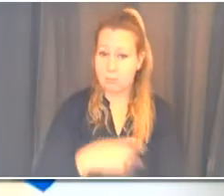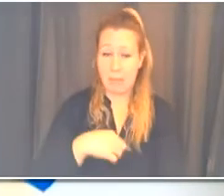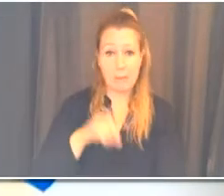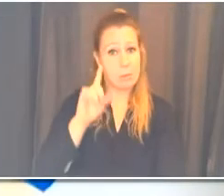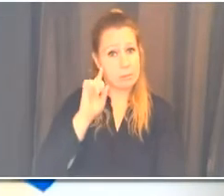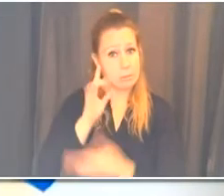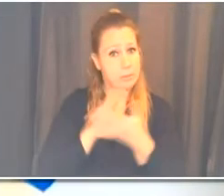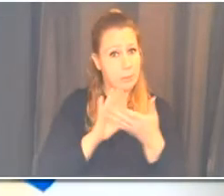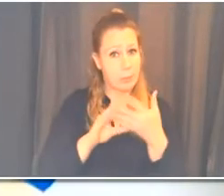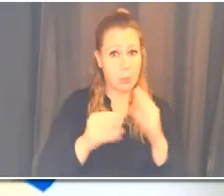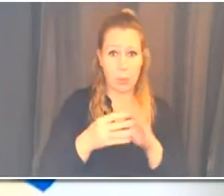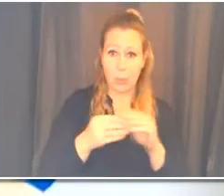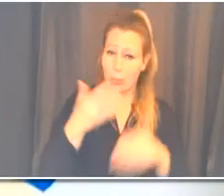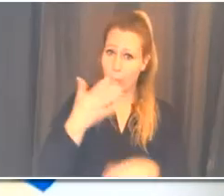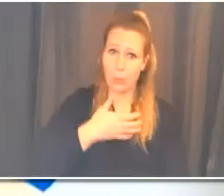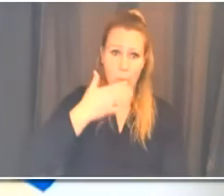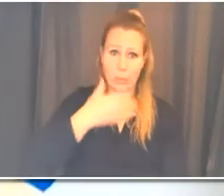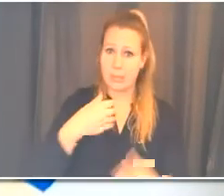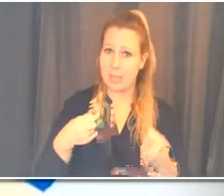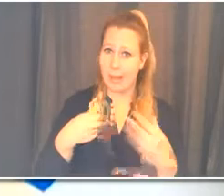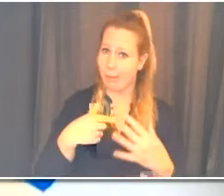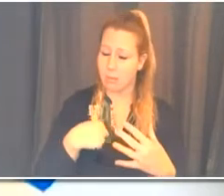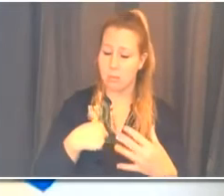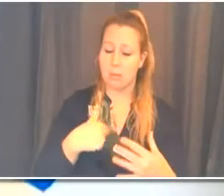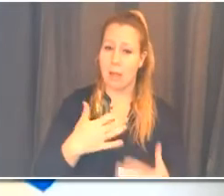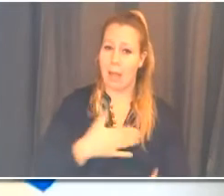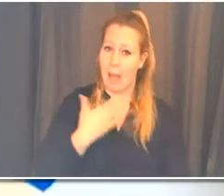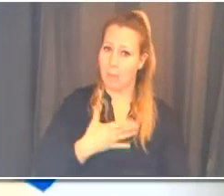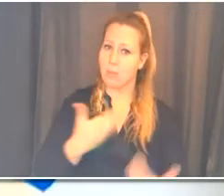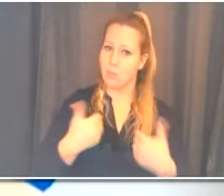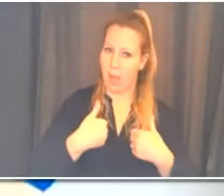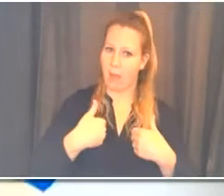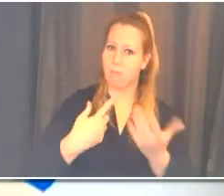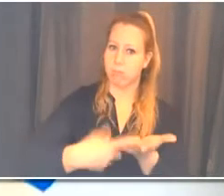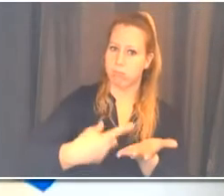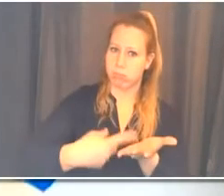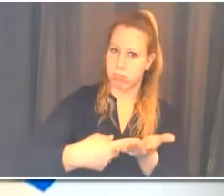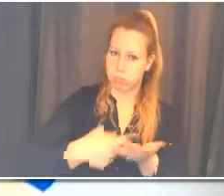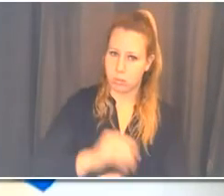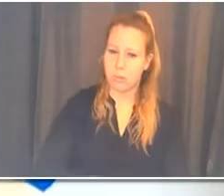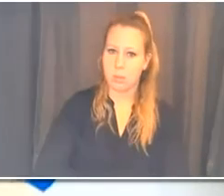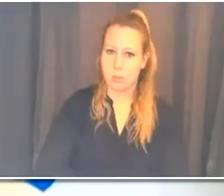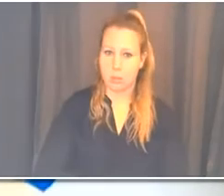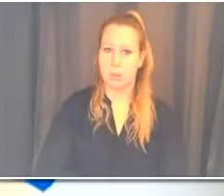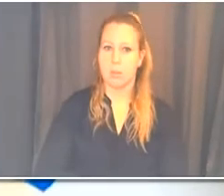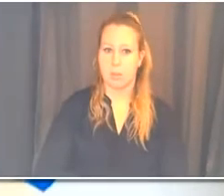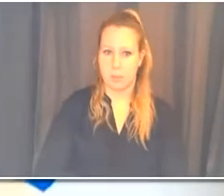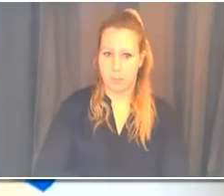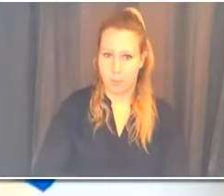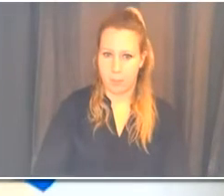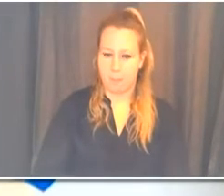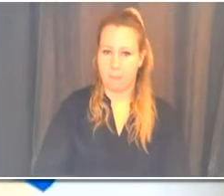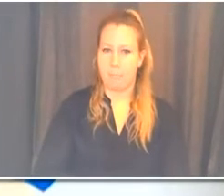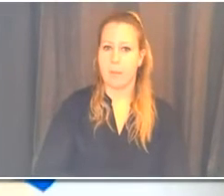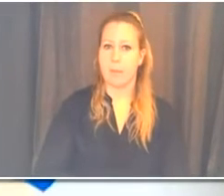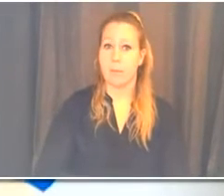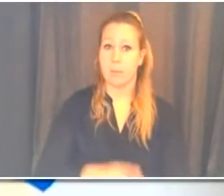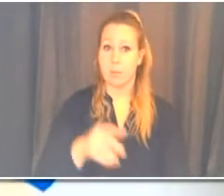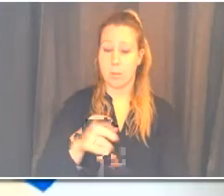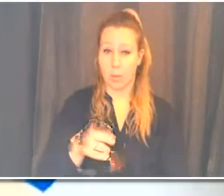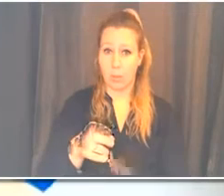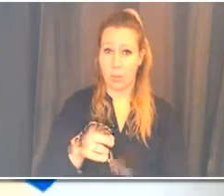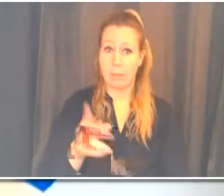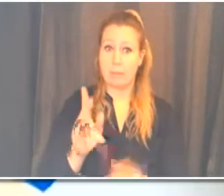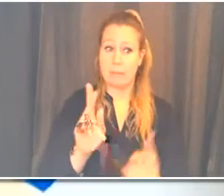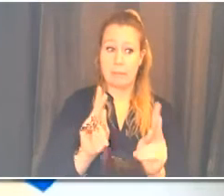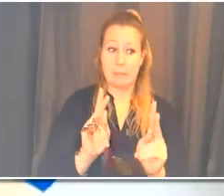community has been um uh I think a difficult Community to connect to services period we're seeing that in